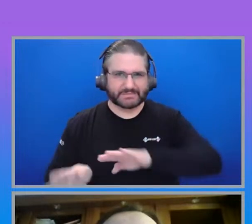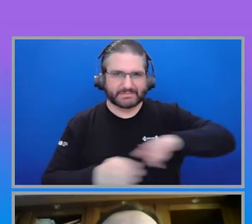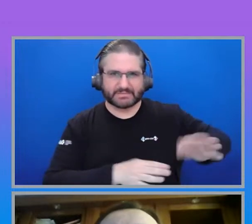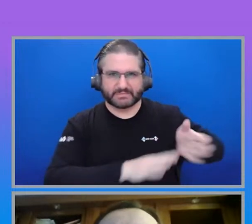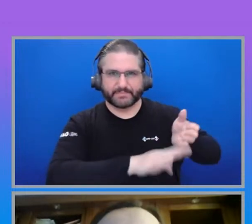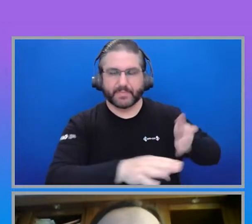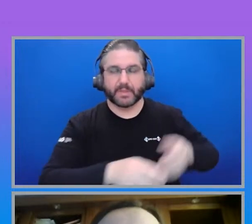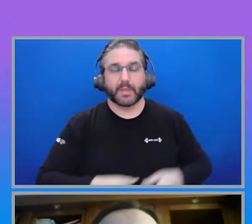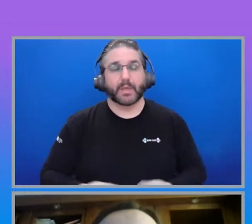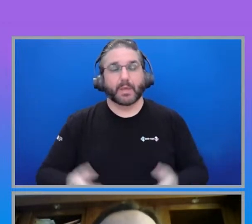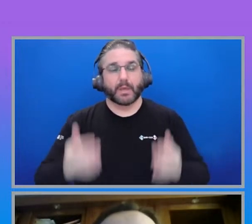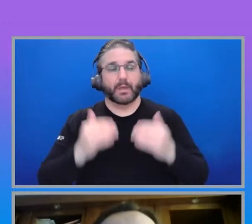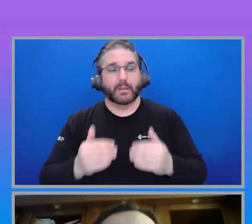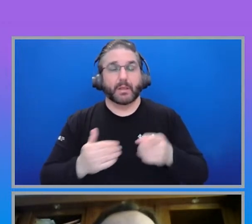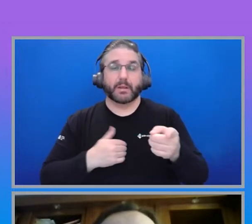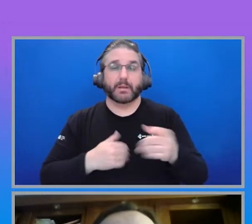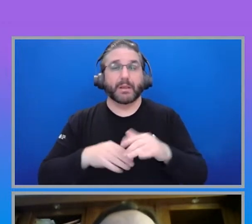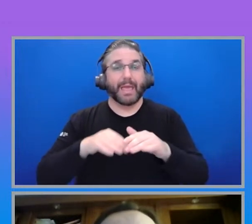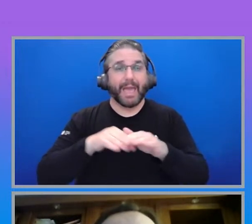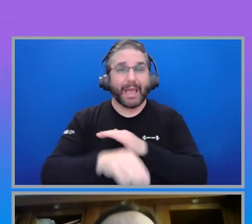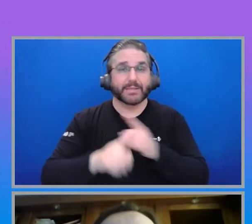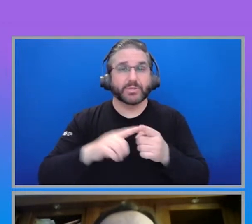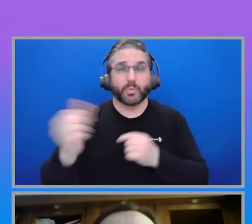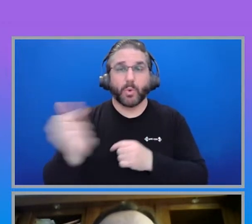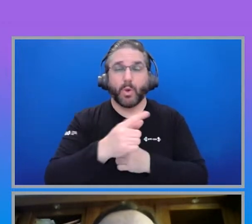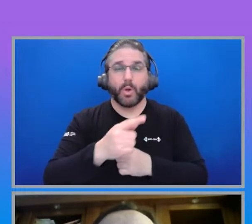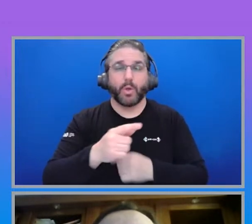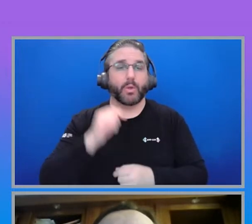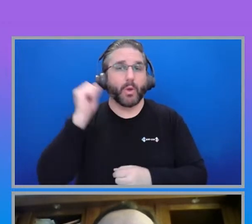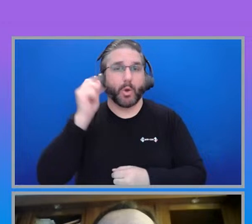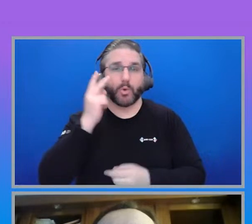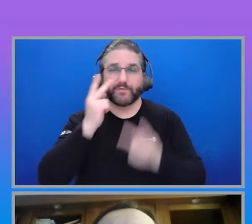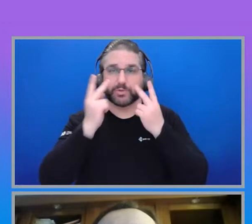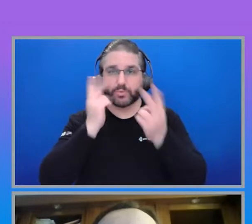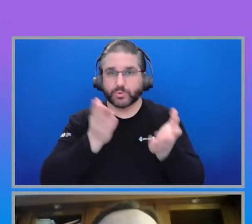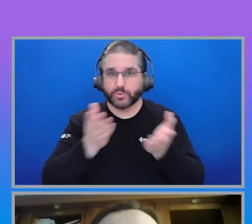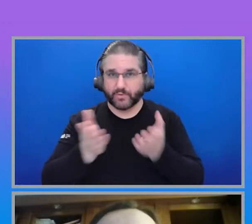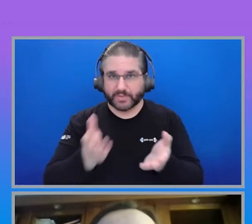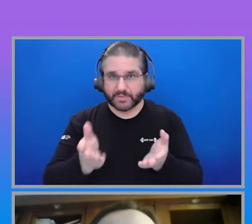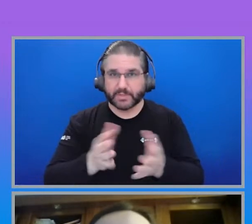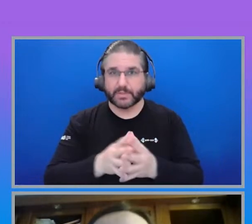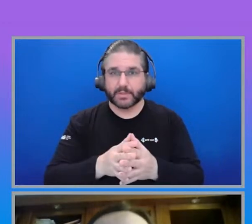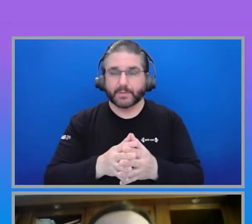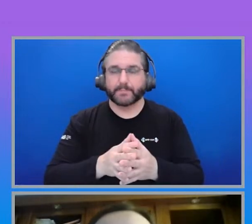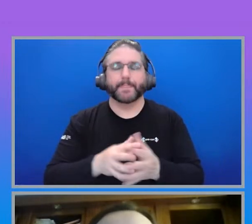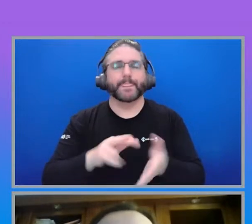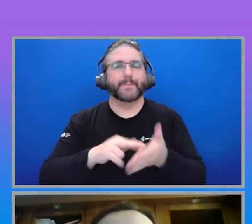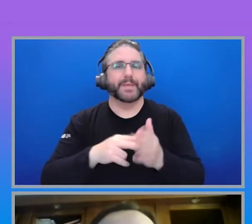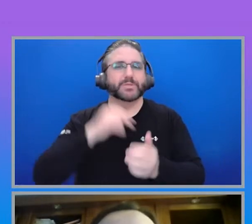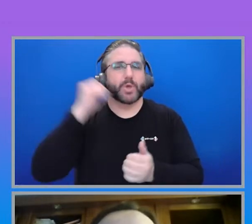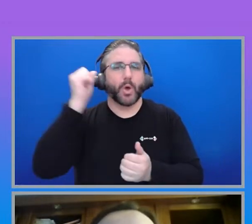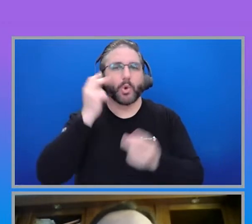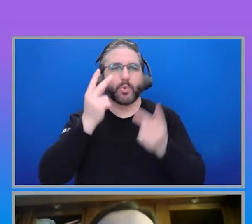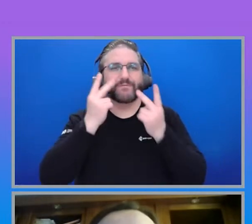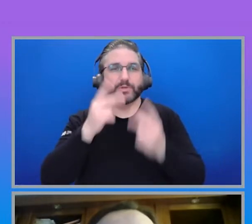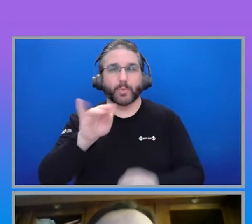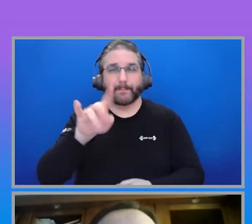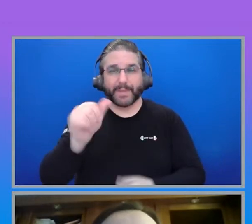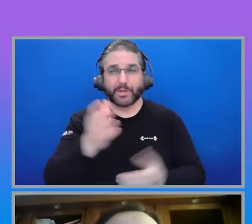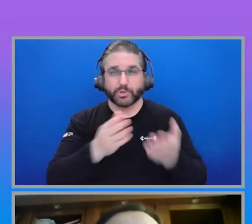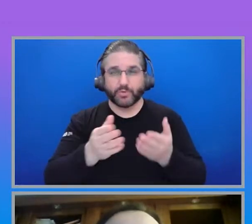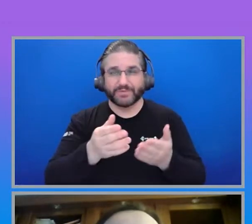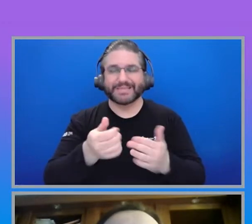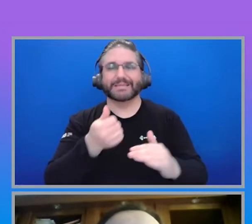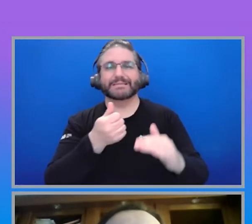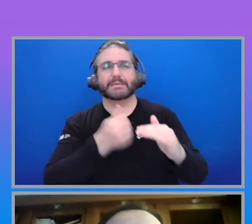have access to audiovisual media service. Let me say that the content of audiovisual media service is regulated in another